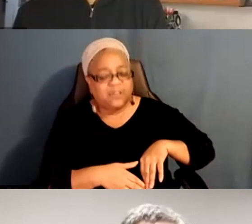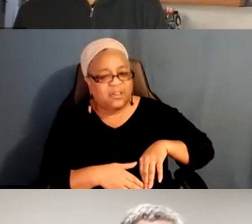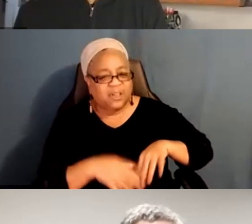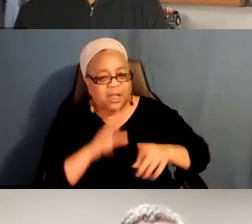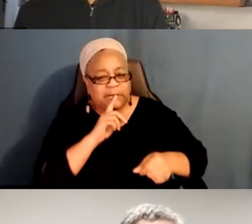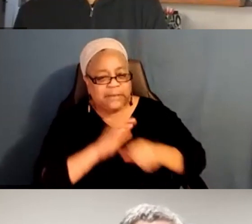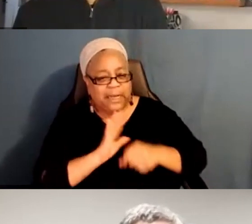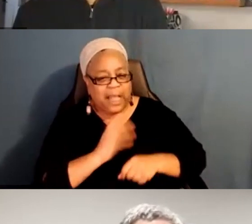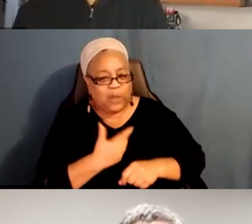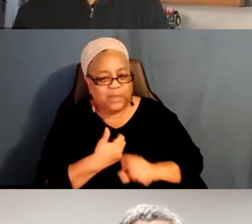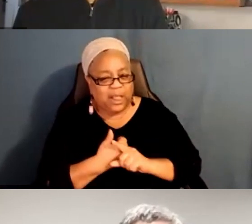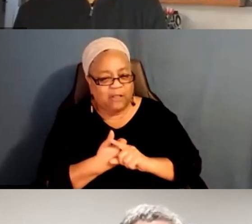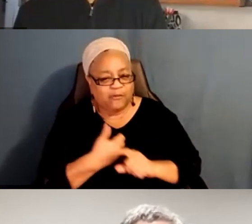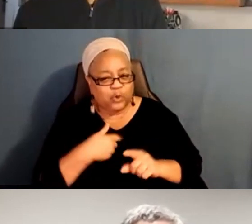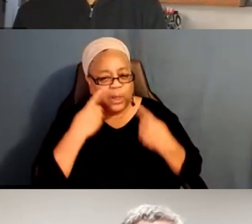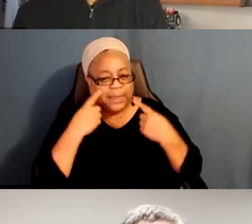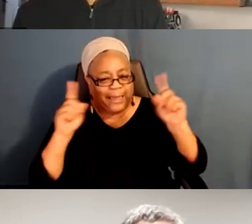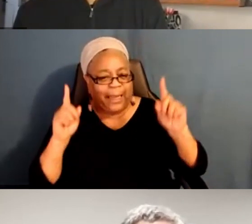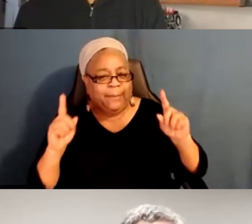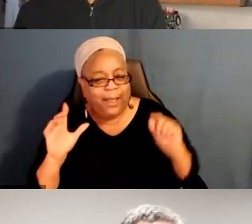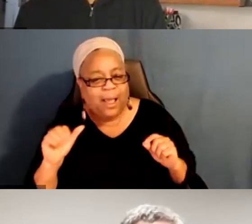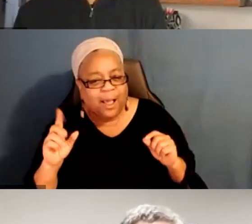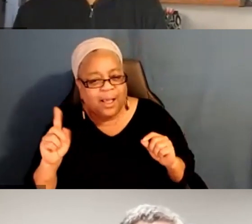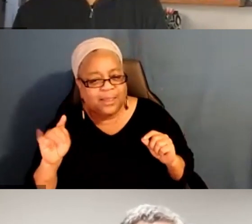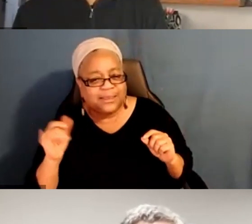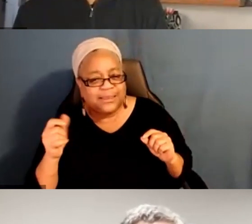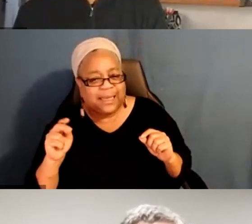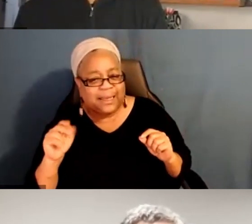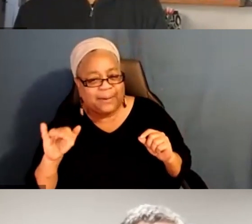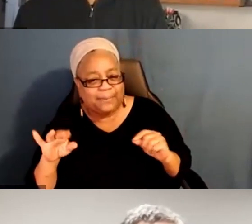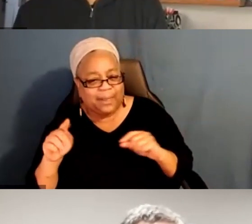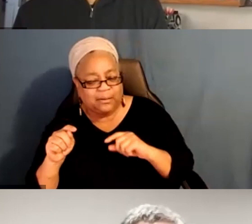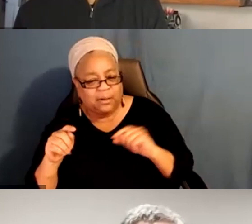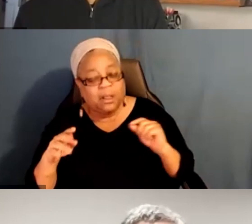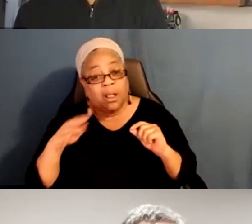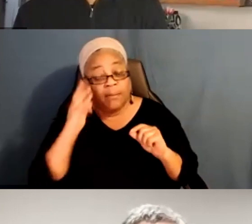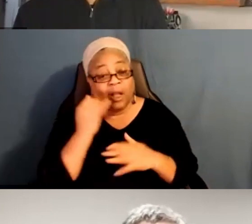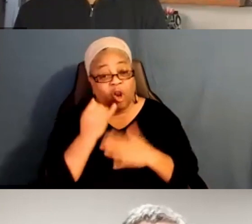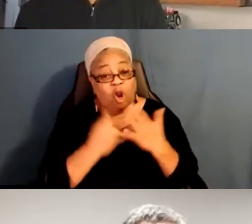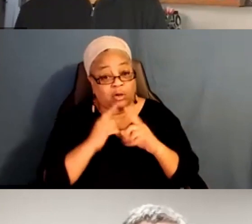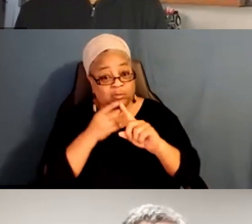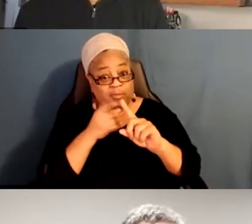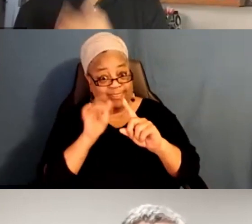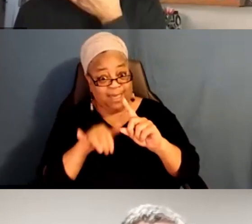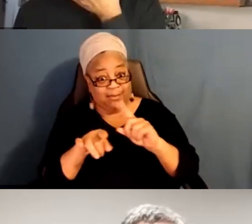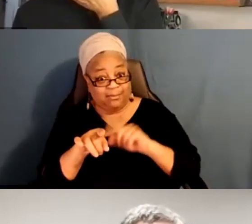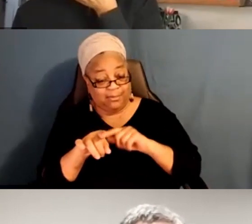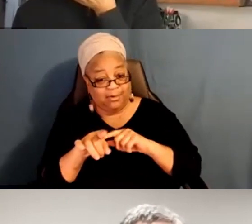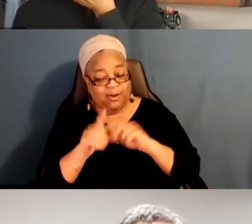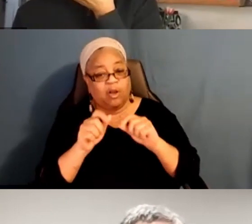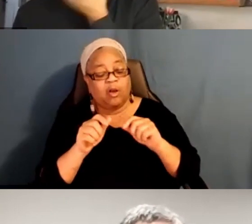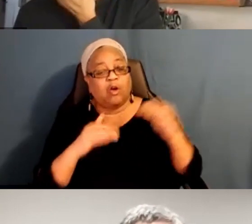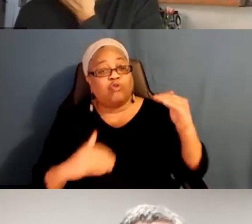are actually demanding of us. And rising to that challenge, our go-to